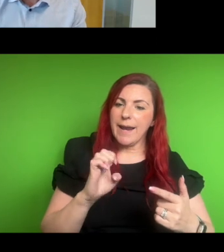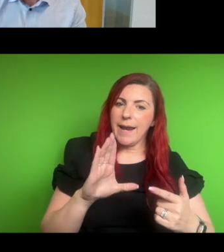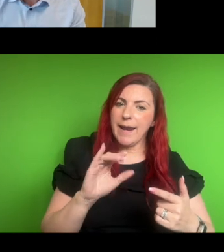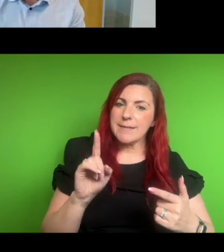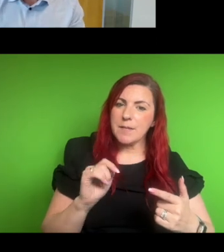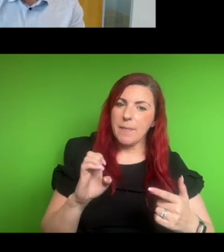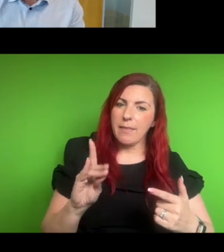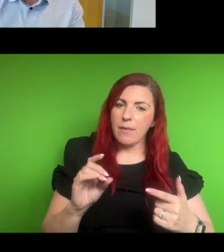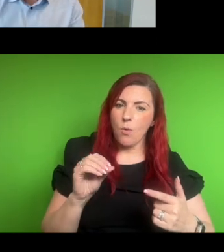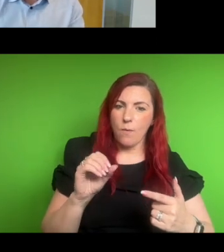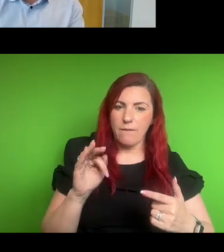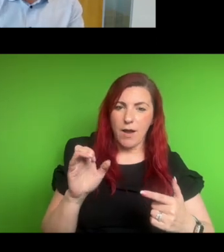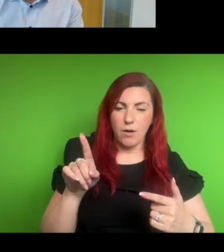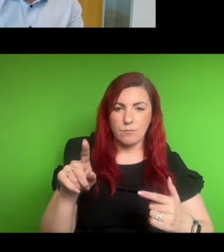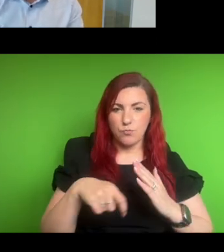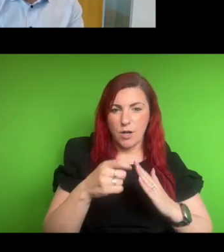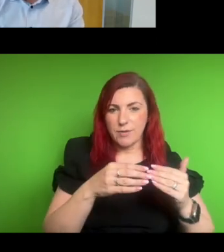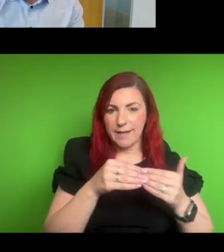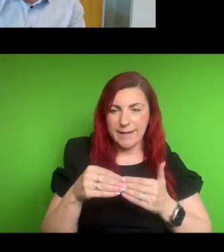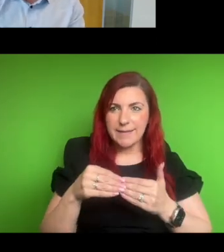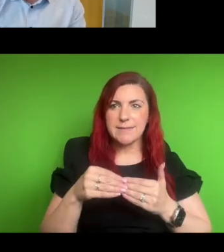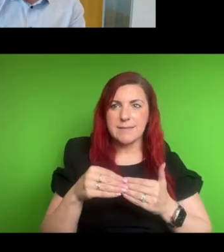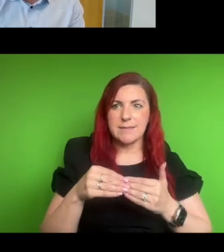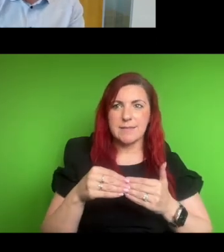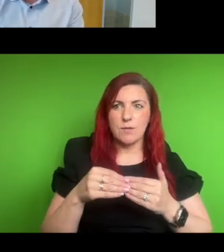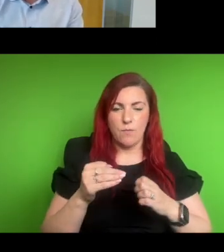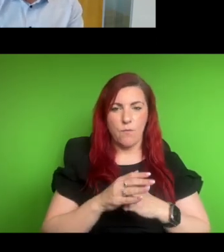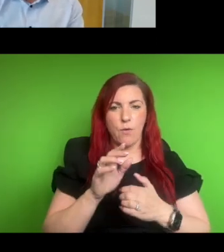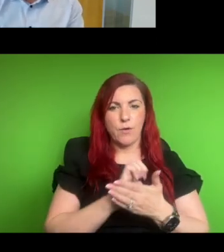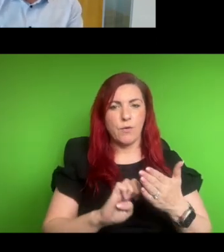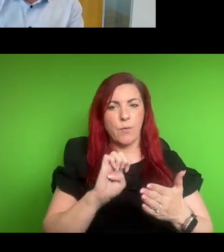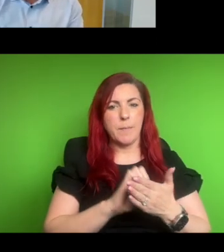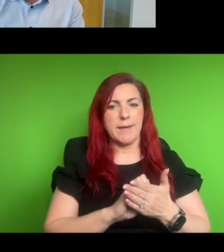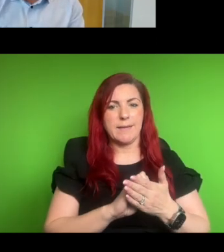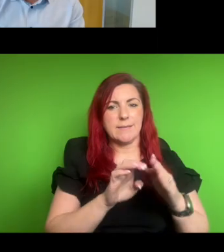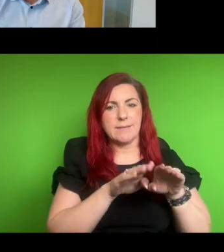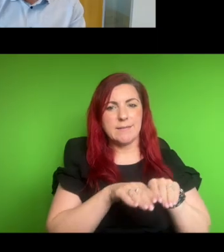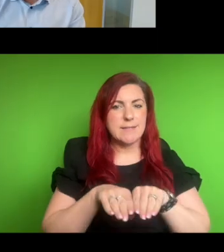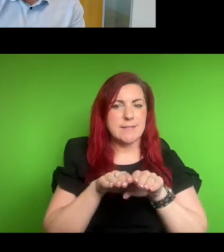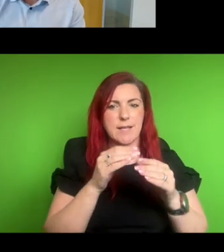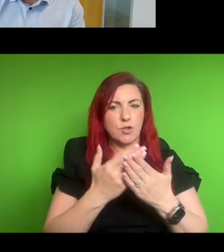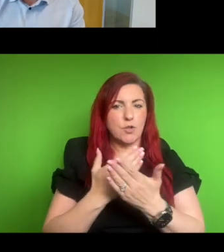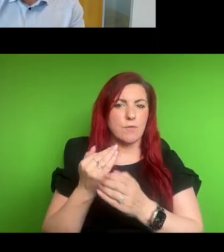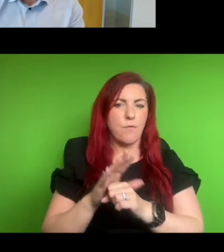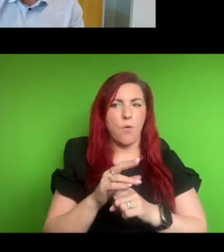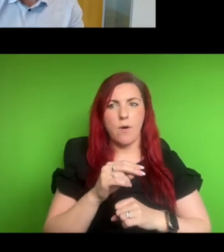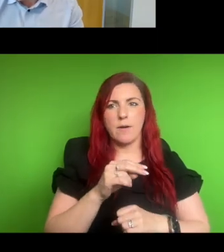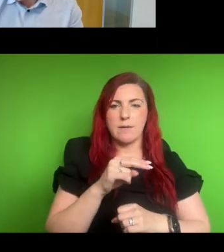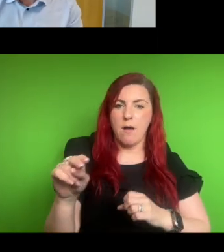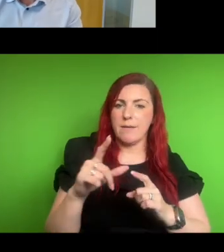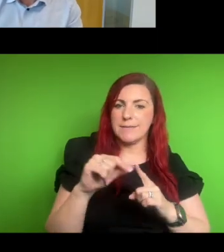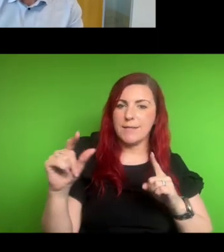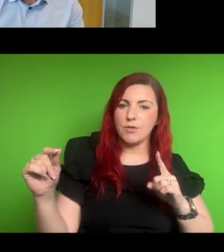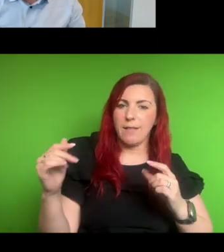our project lead on the European standards for non-digital